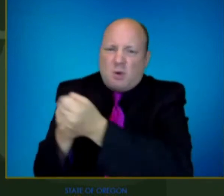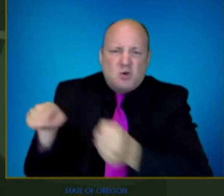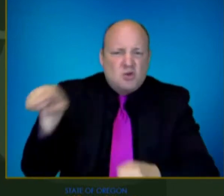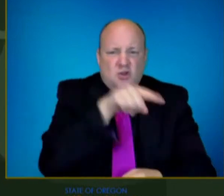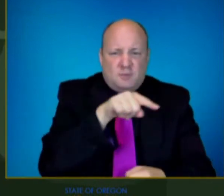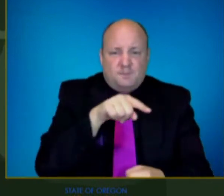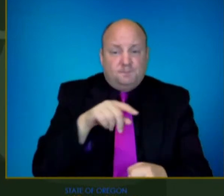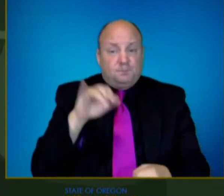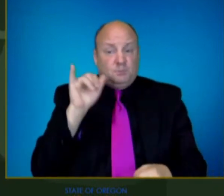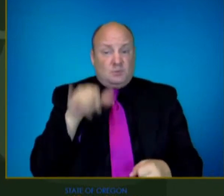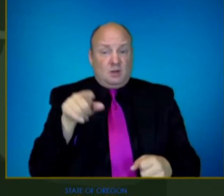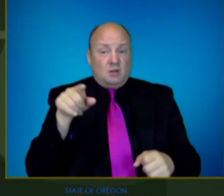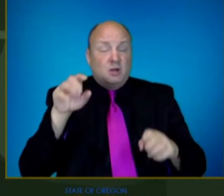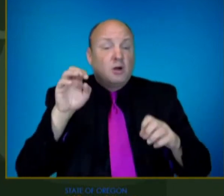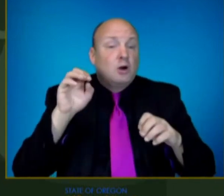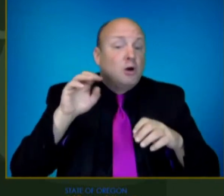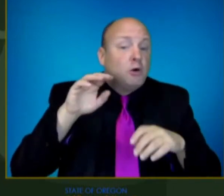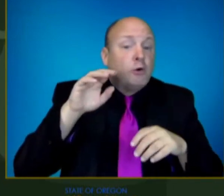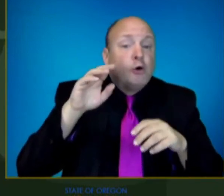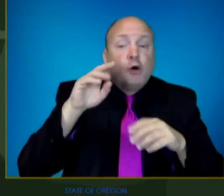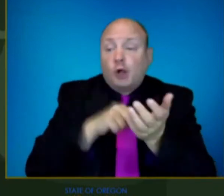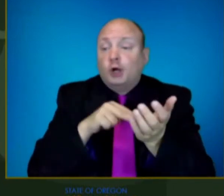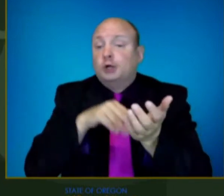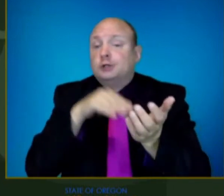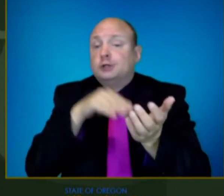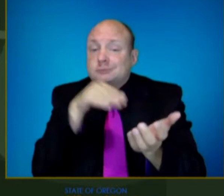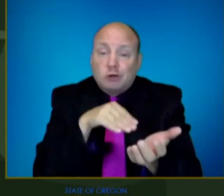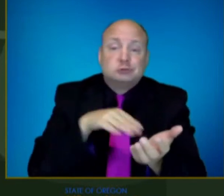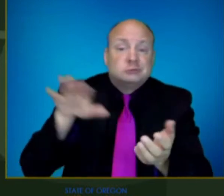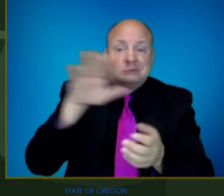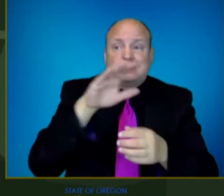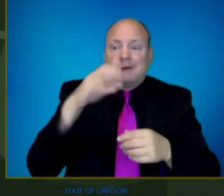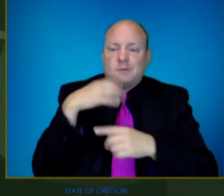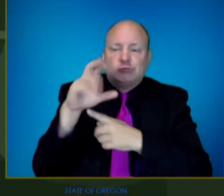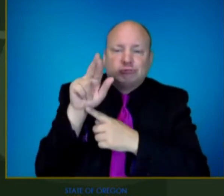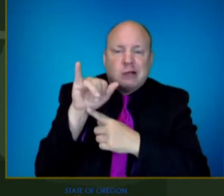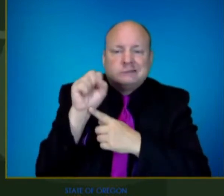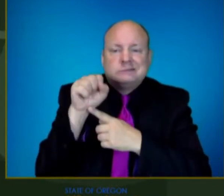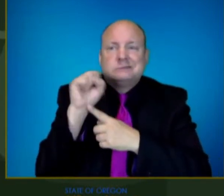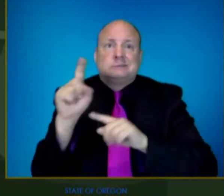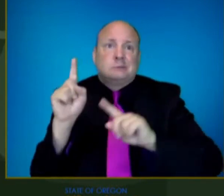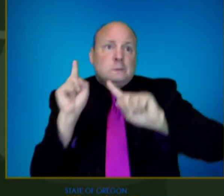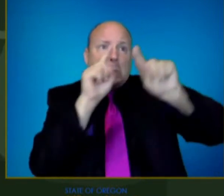help hospitals facing the greatest demand. We're working with hospitals to maintain